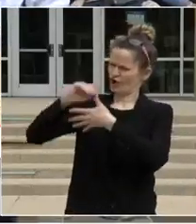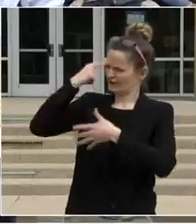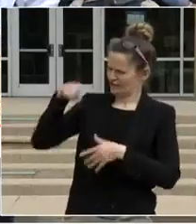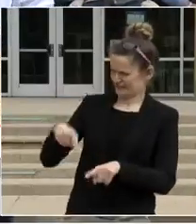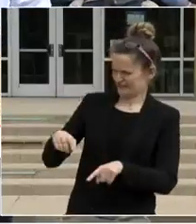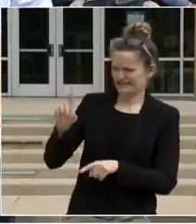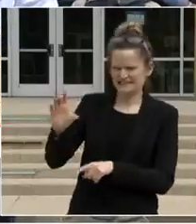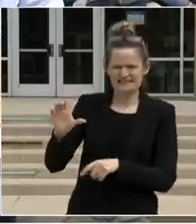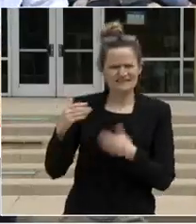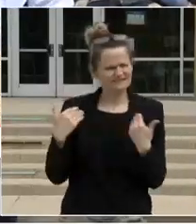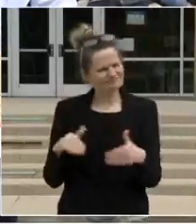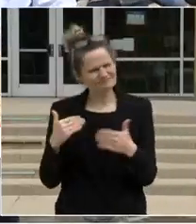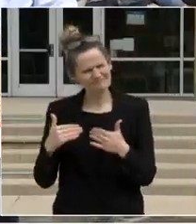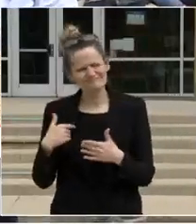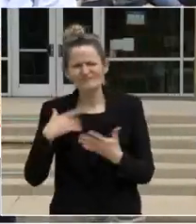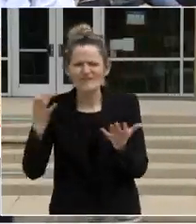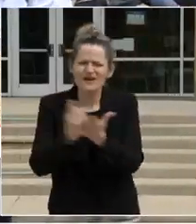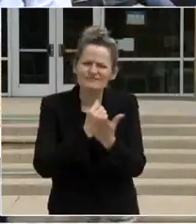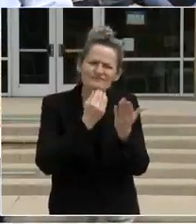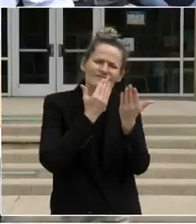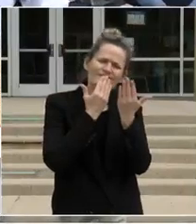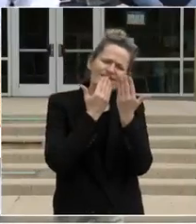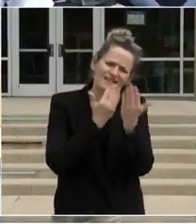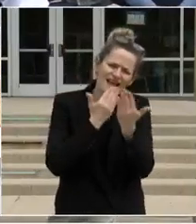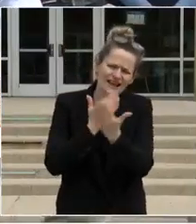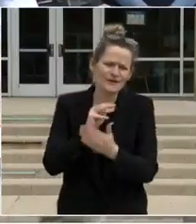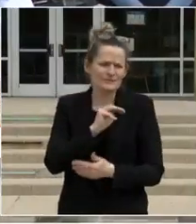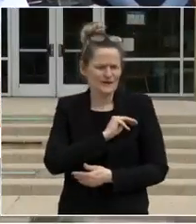I want to thank the mayor for